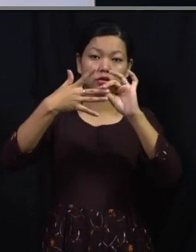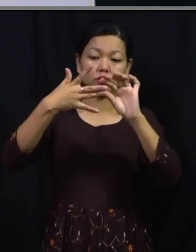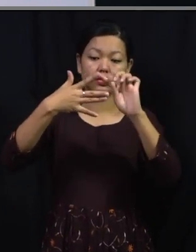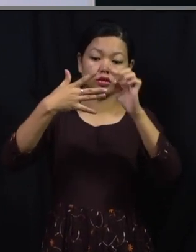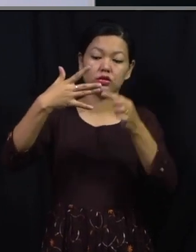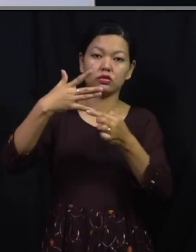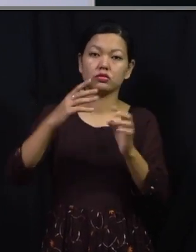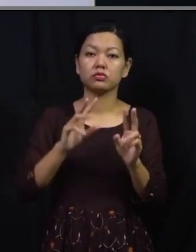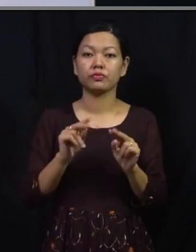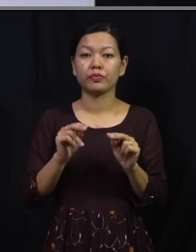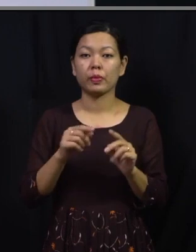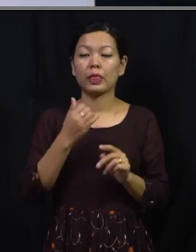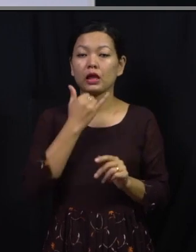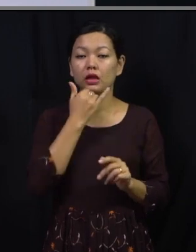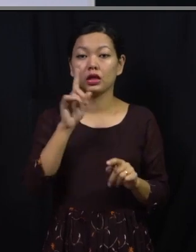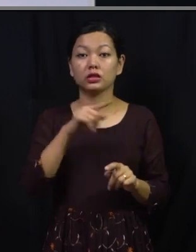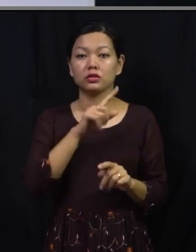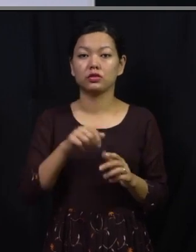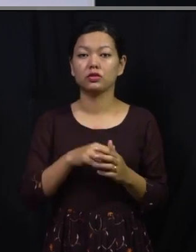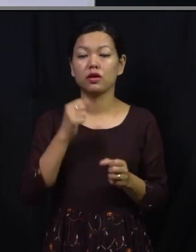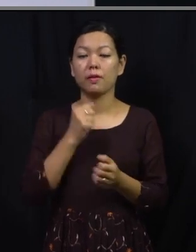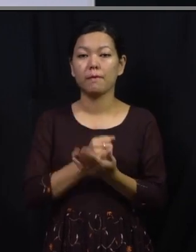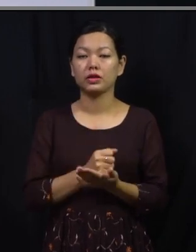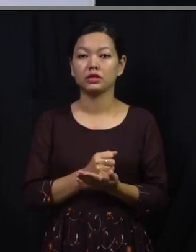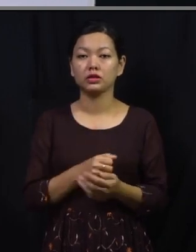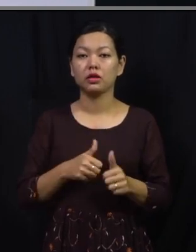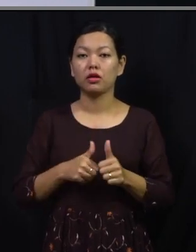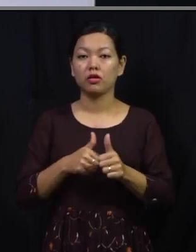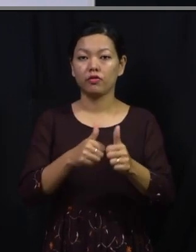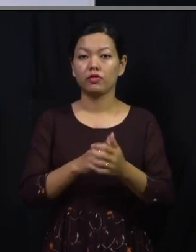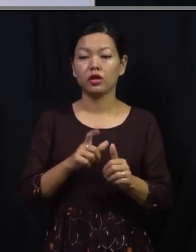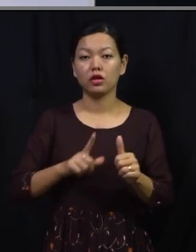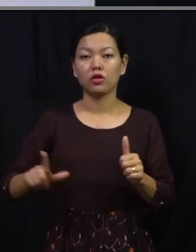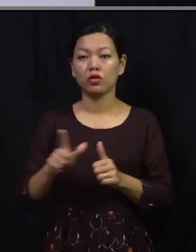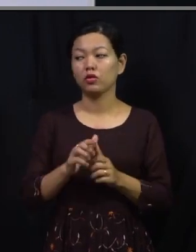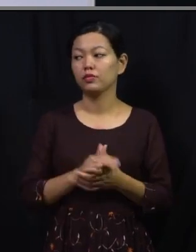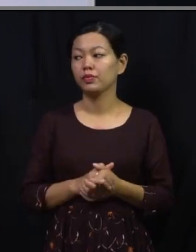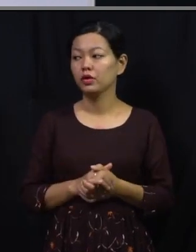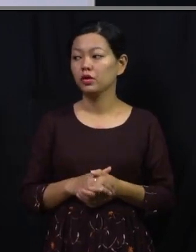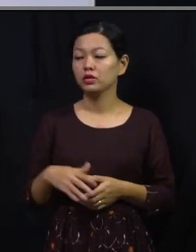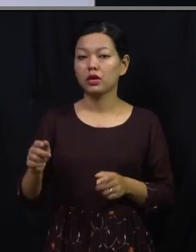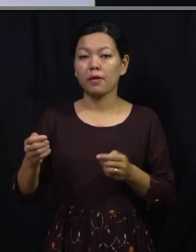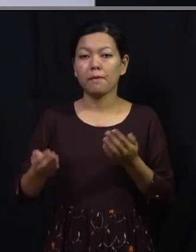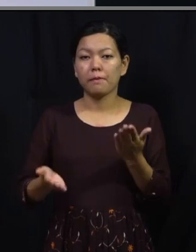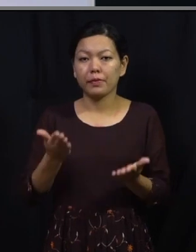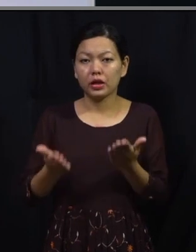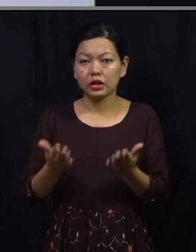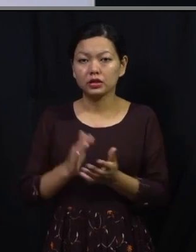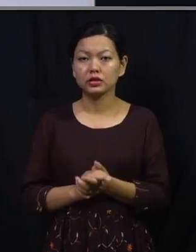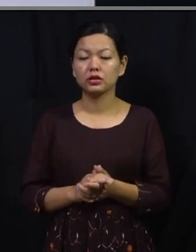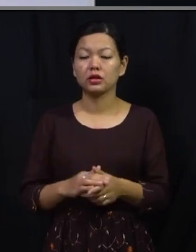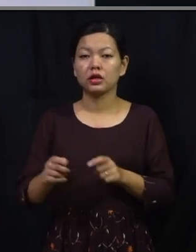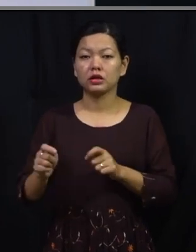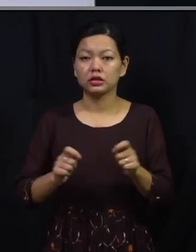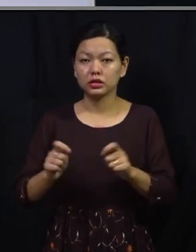what we have to do is we have to record it, then we have to post it to different ledgers, then we have to balance it and come up